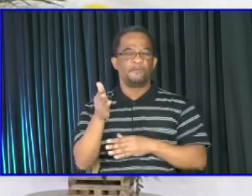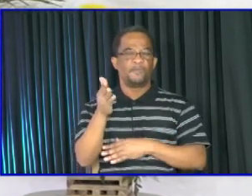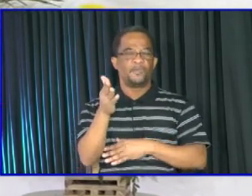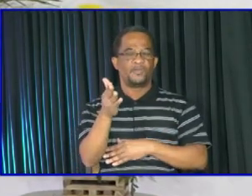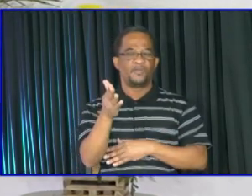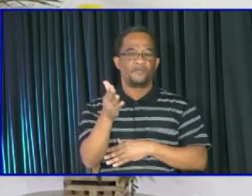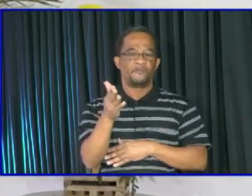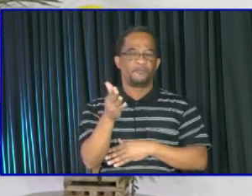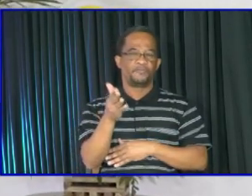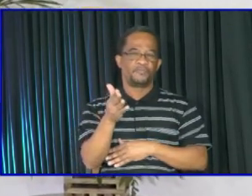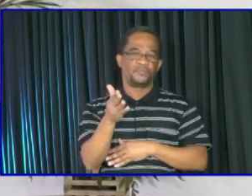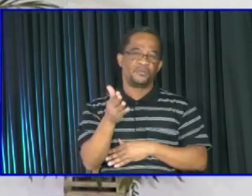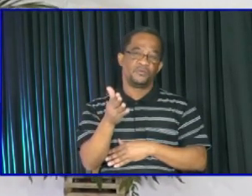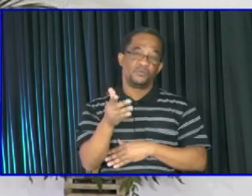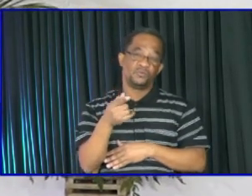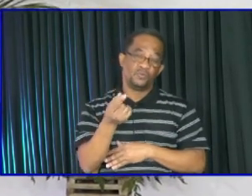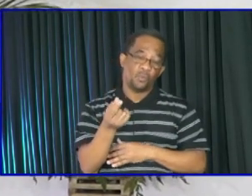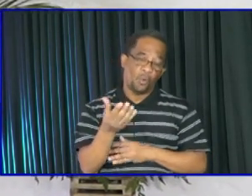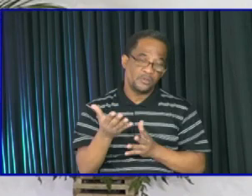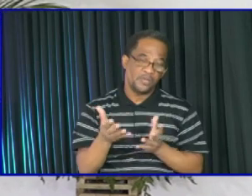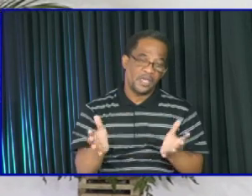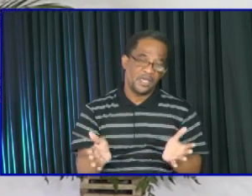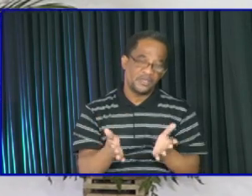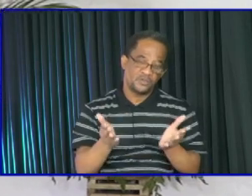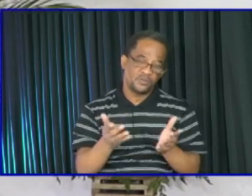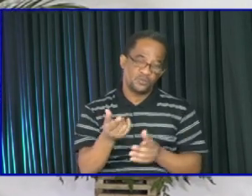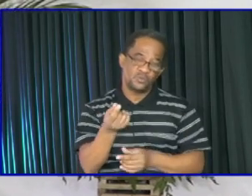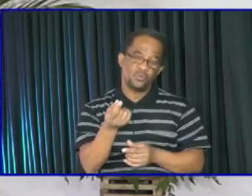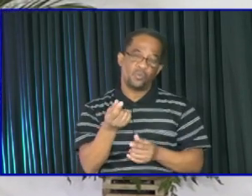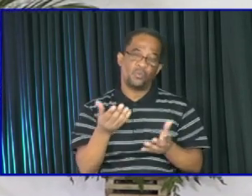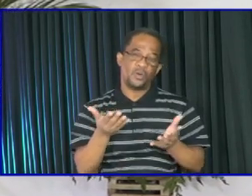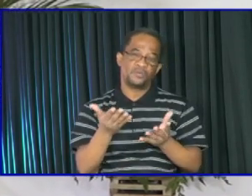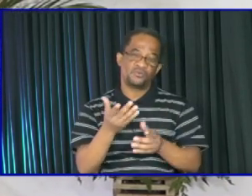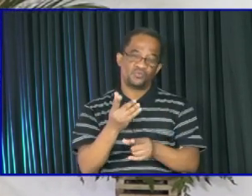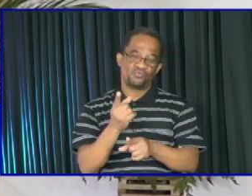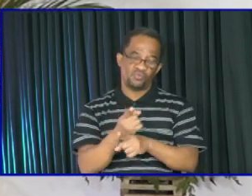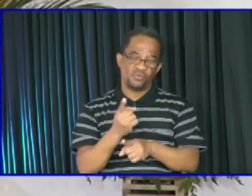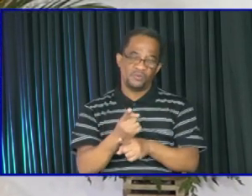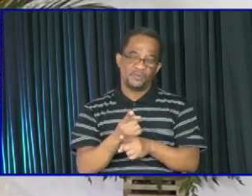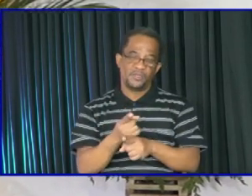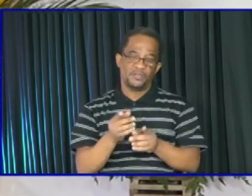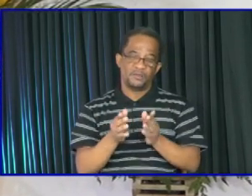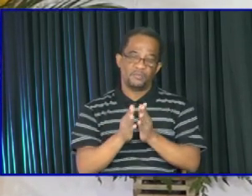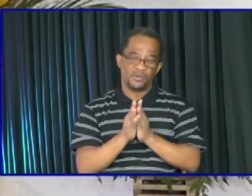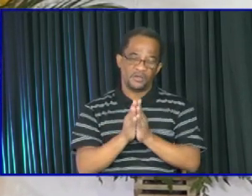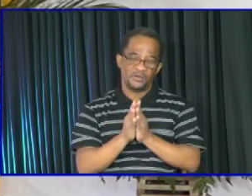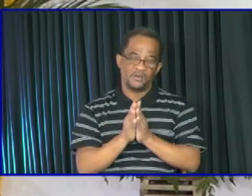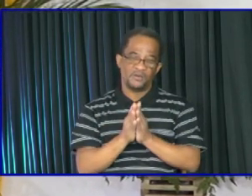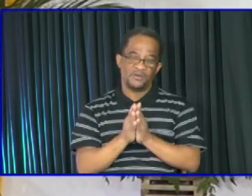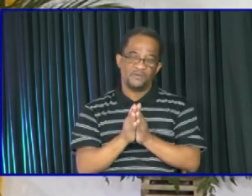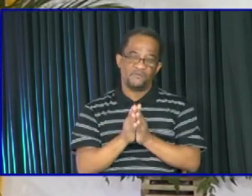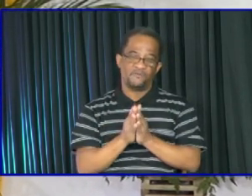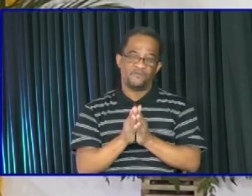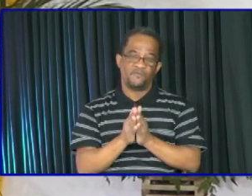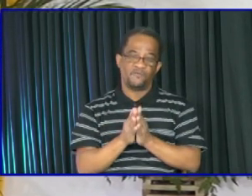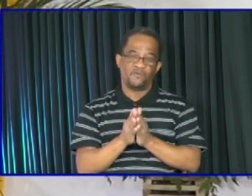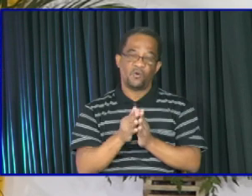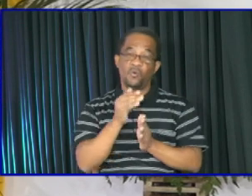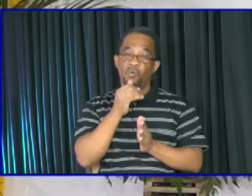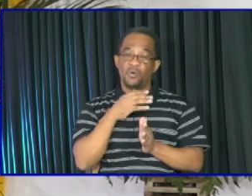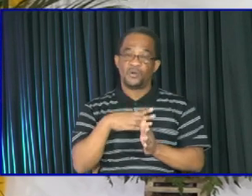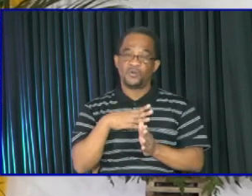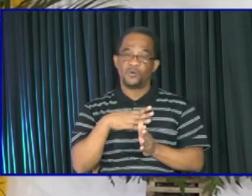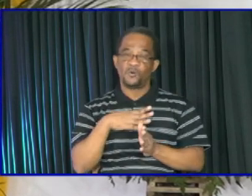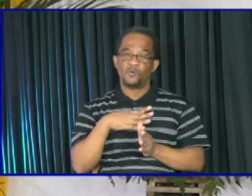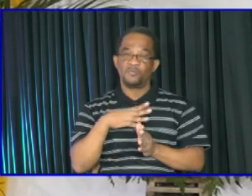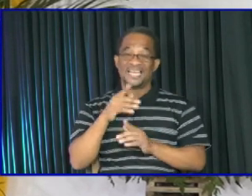ready to encourage you to do what is right. We're praying for persons like Lisa Dwyer, who once walked with the